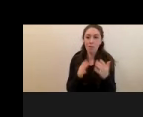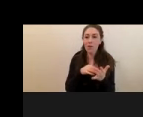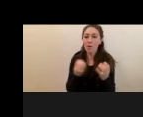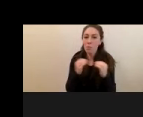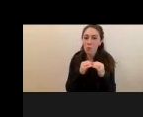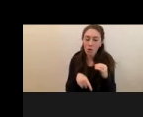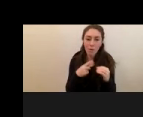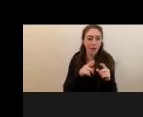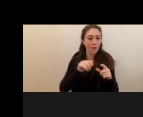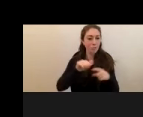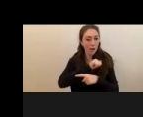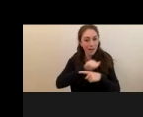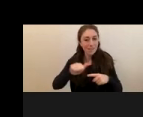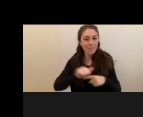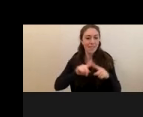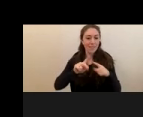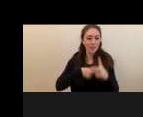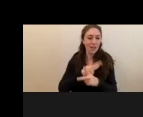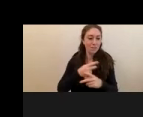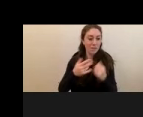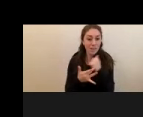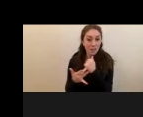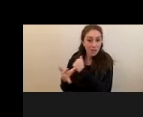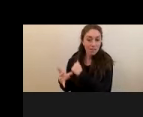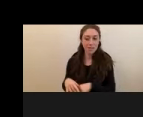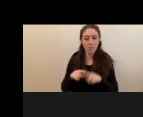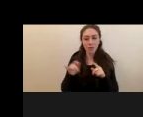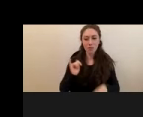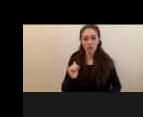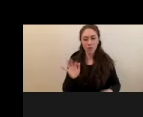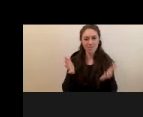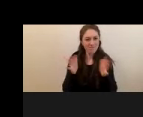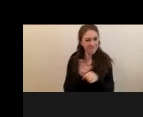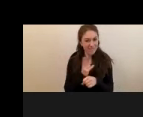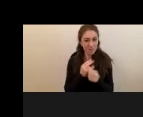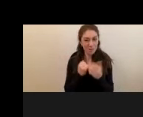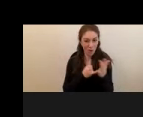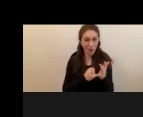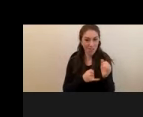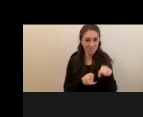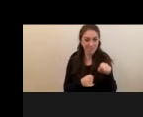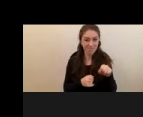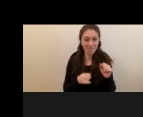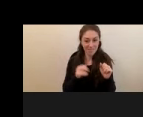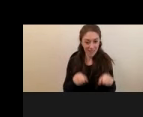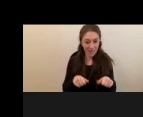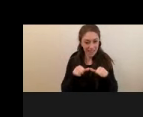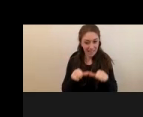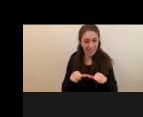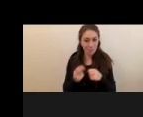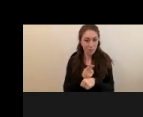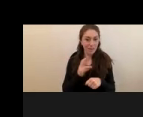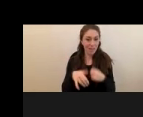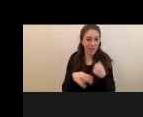practices, different types of technologies, but also kind of use art as a way to continue to keep the archive